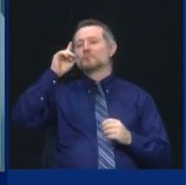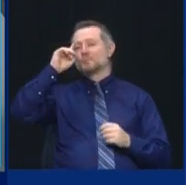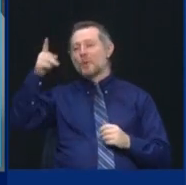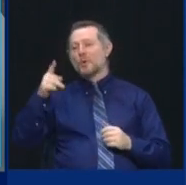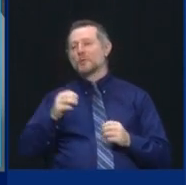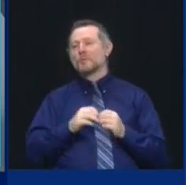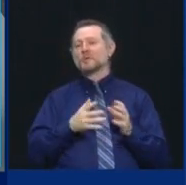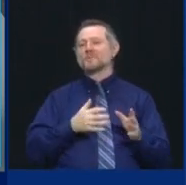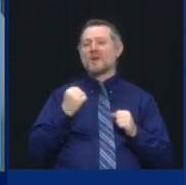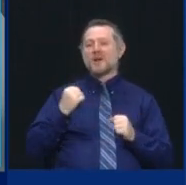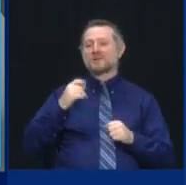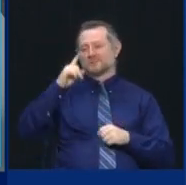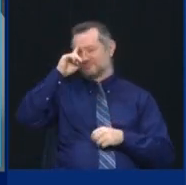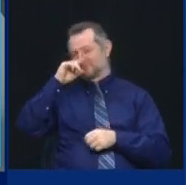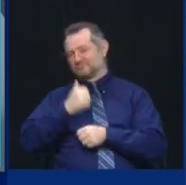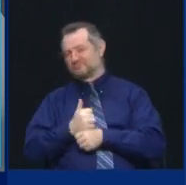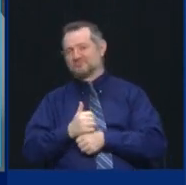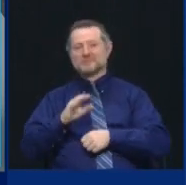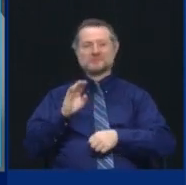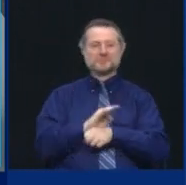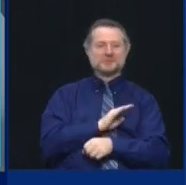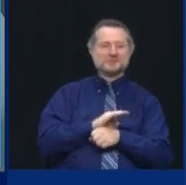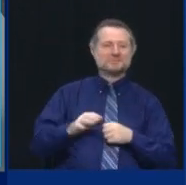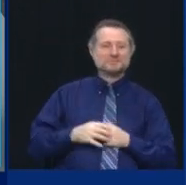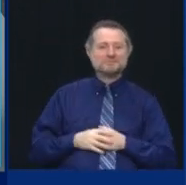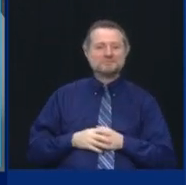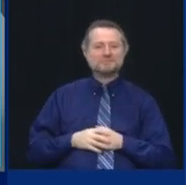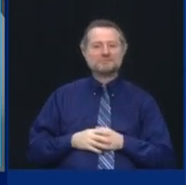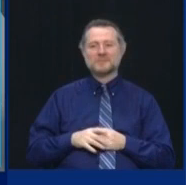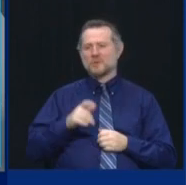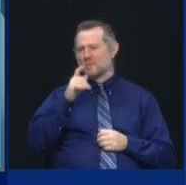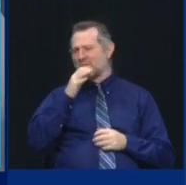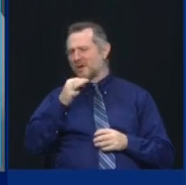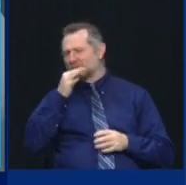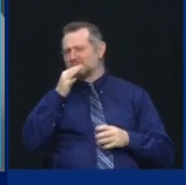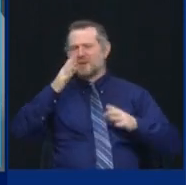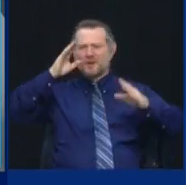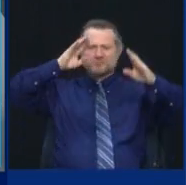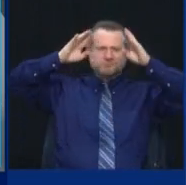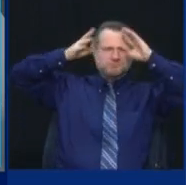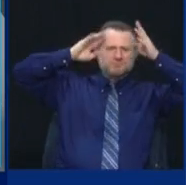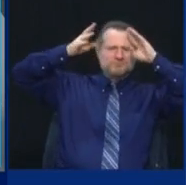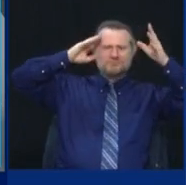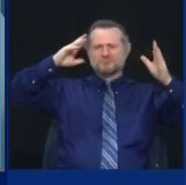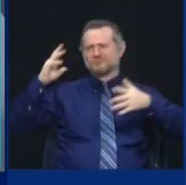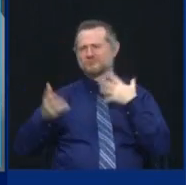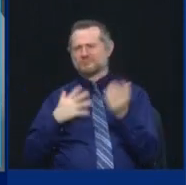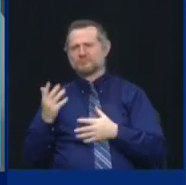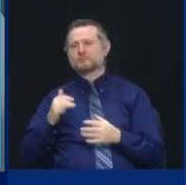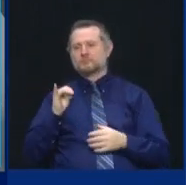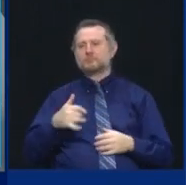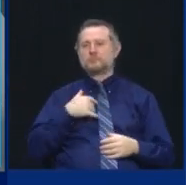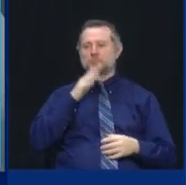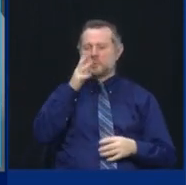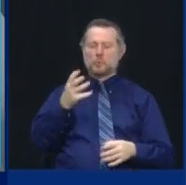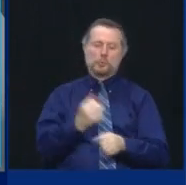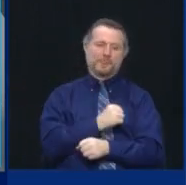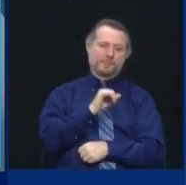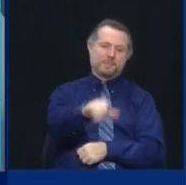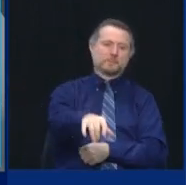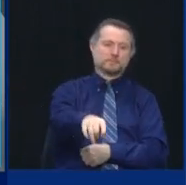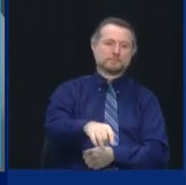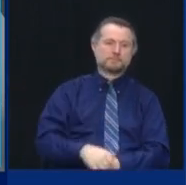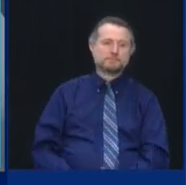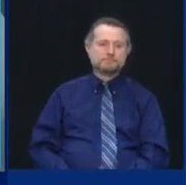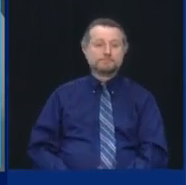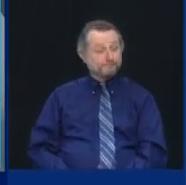entrepreneurial? Whoever has a better imagination and more vision, that's who wins. And you know what that